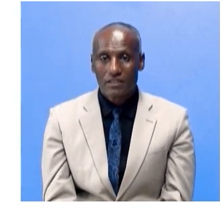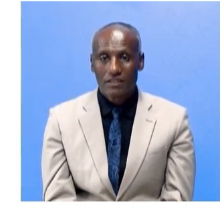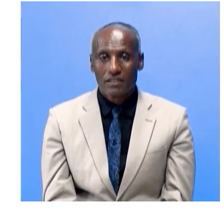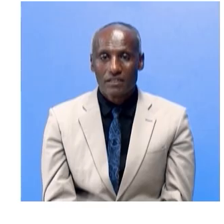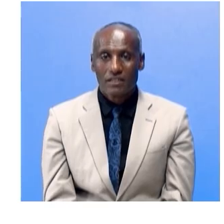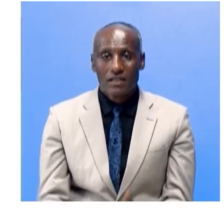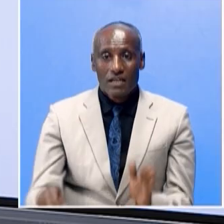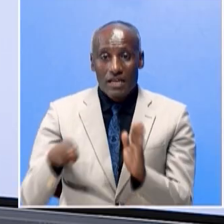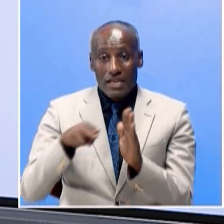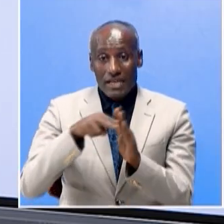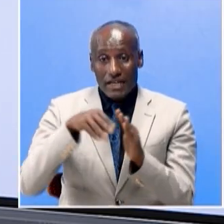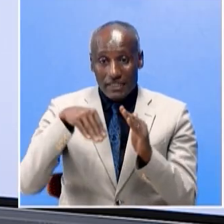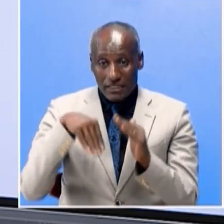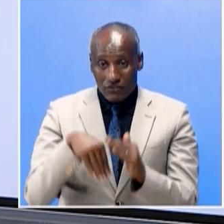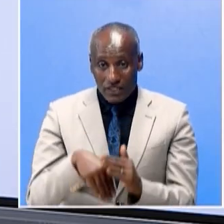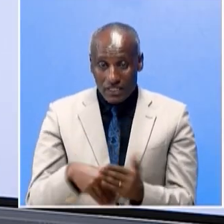For example,